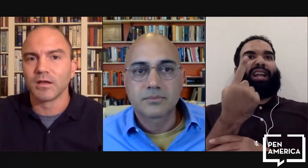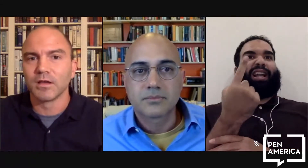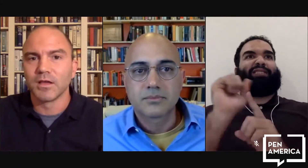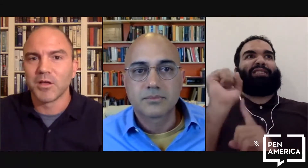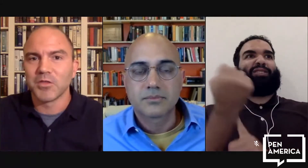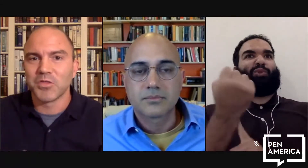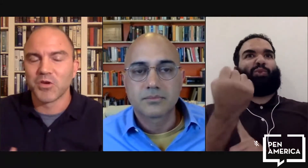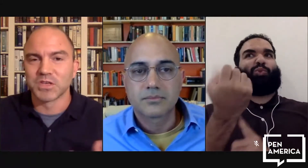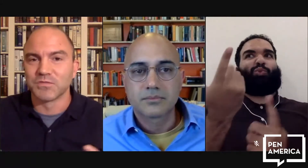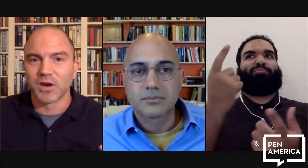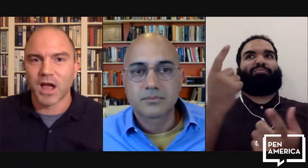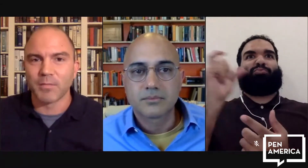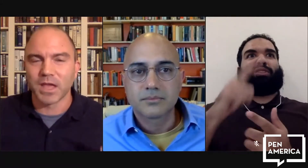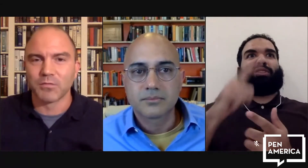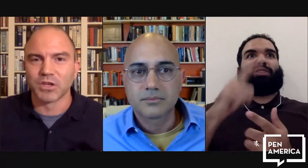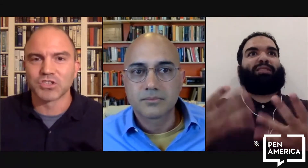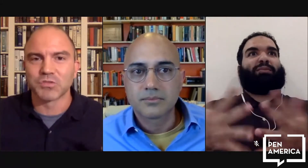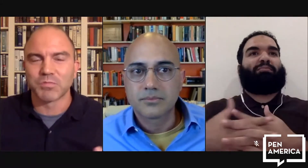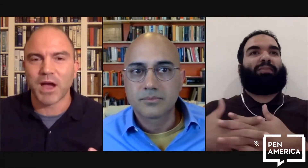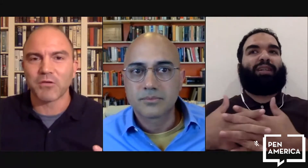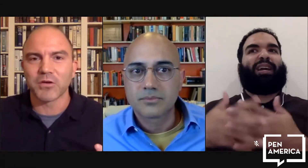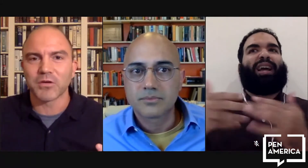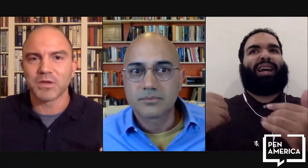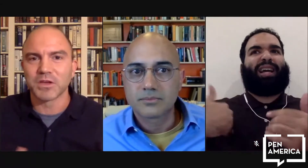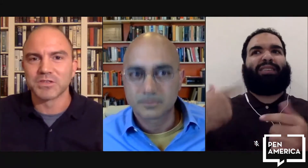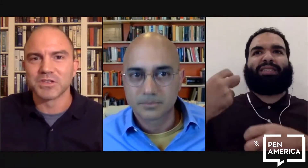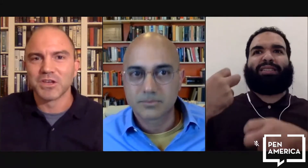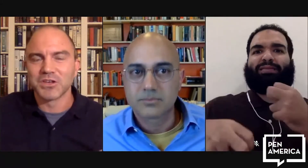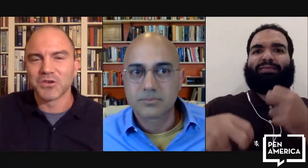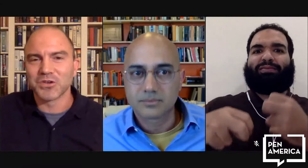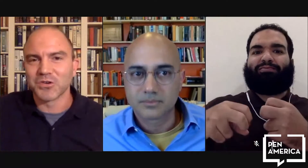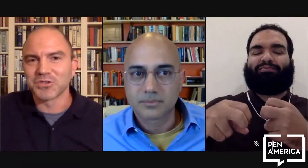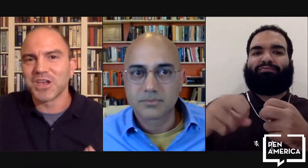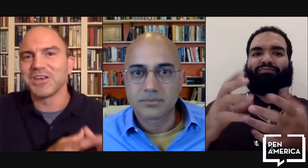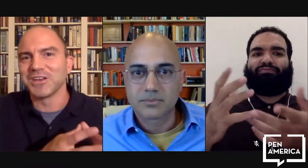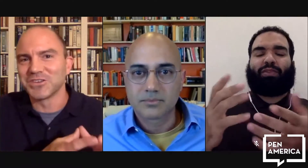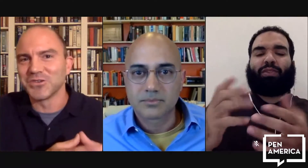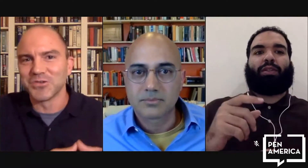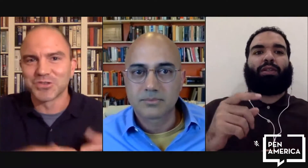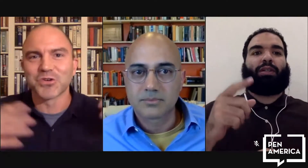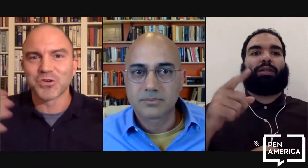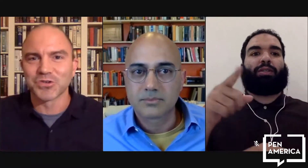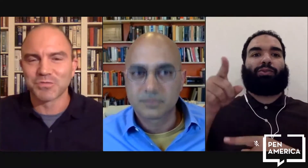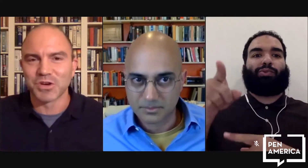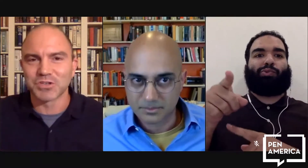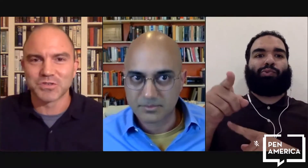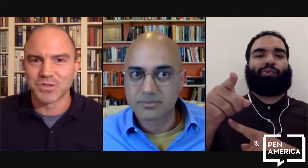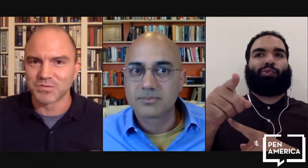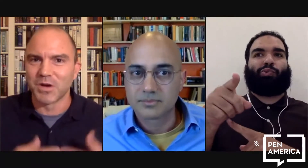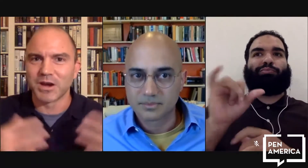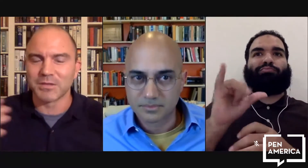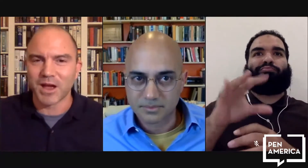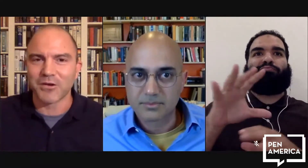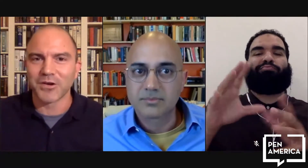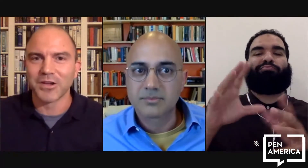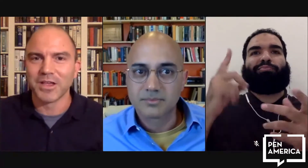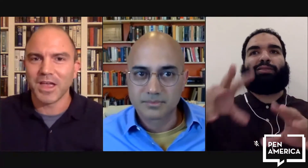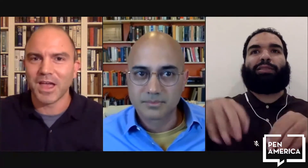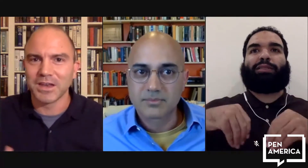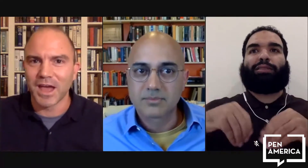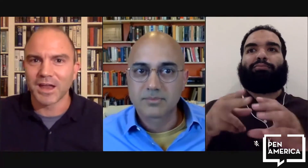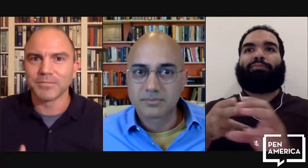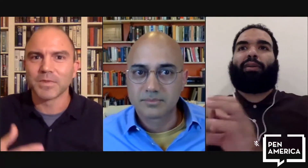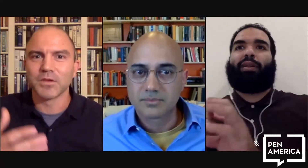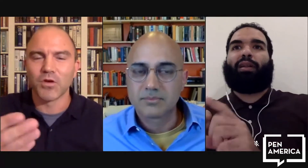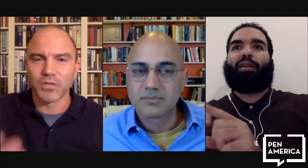America, there's this very complicated relationship with power, because you're ascending to the circles in which there's money and power,